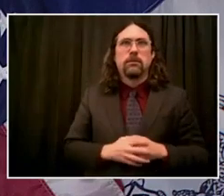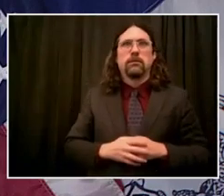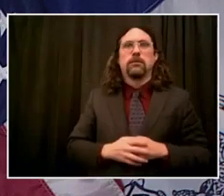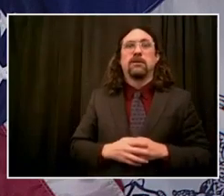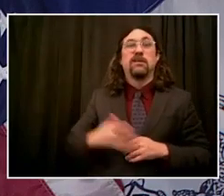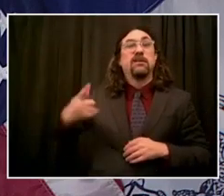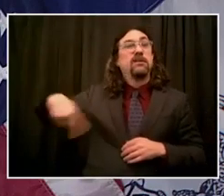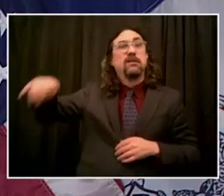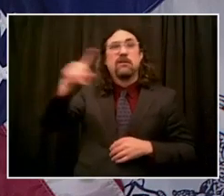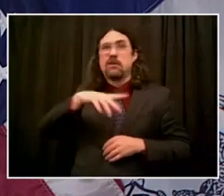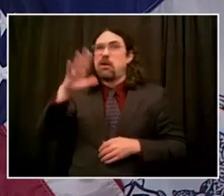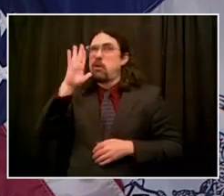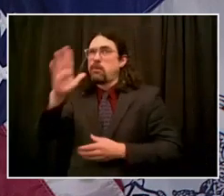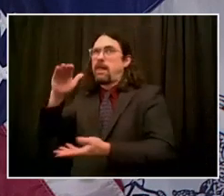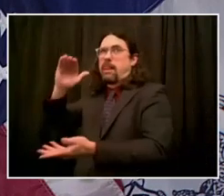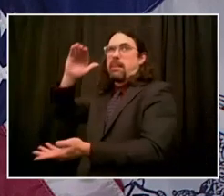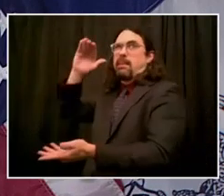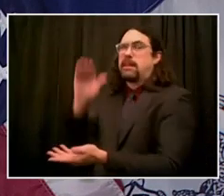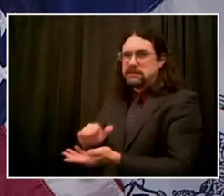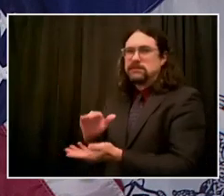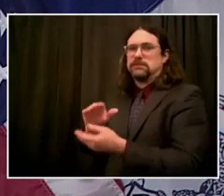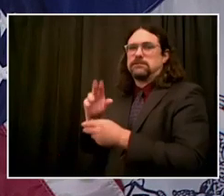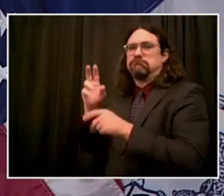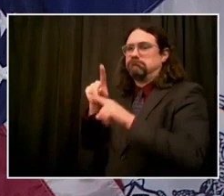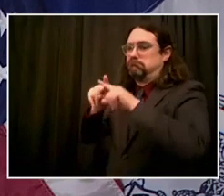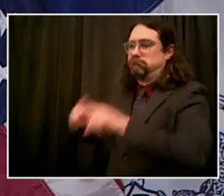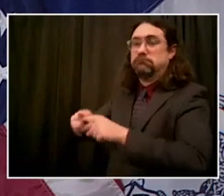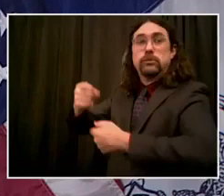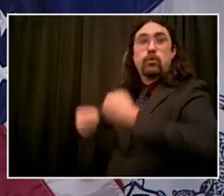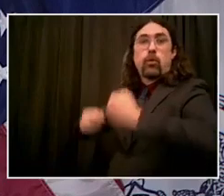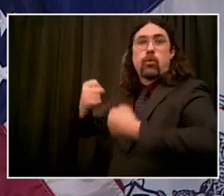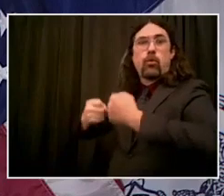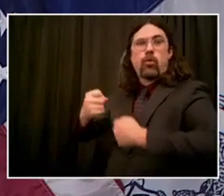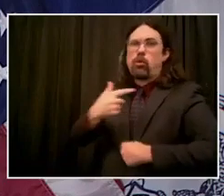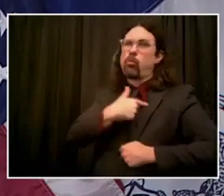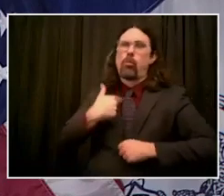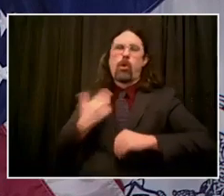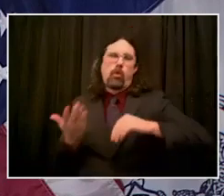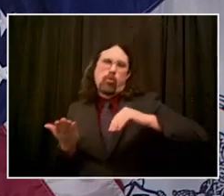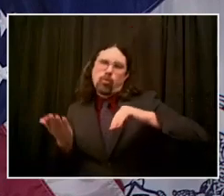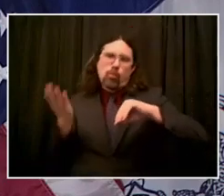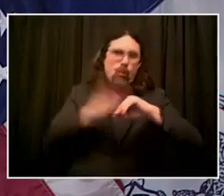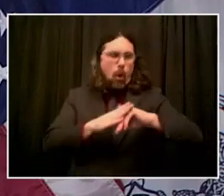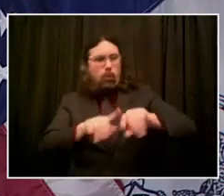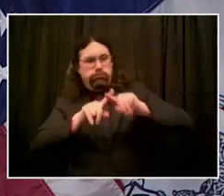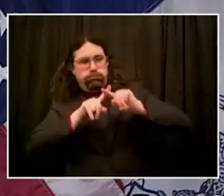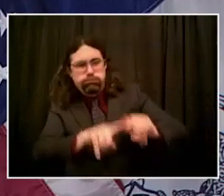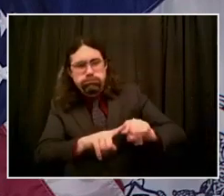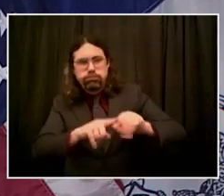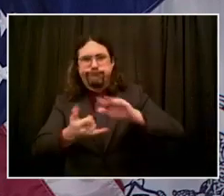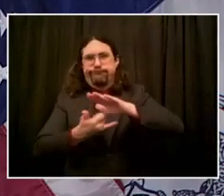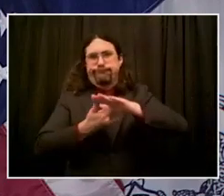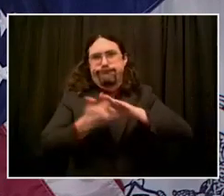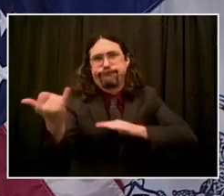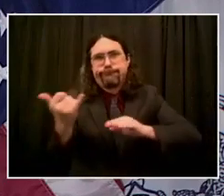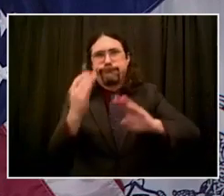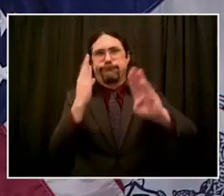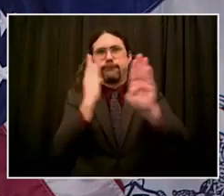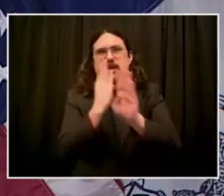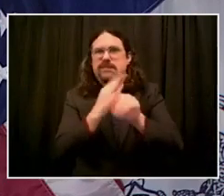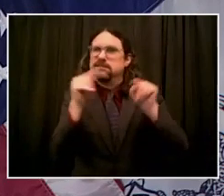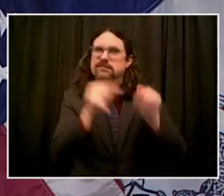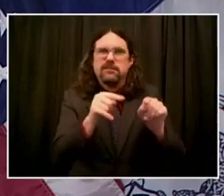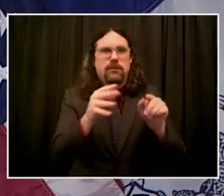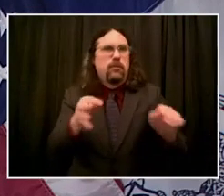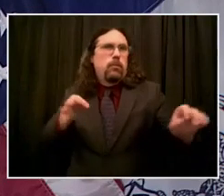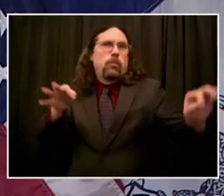know that this moment, these next few months, are going to be aberrant because some people are not going to be